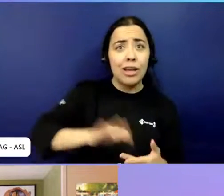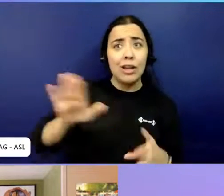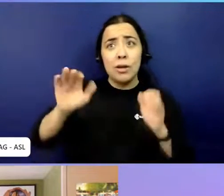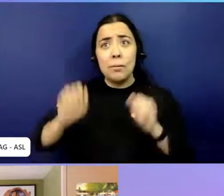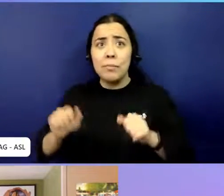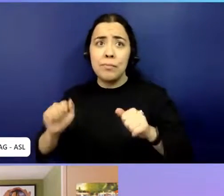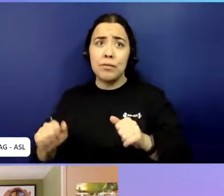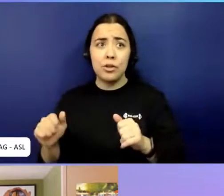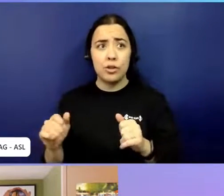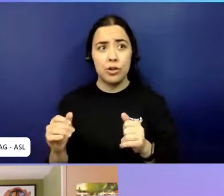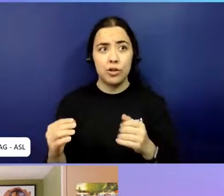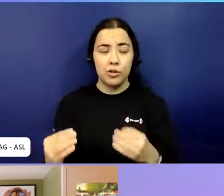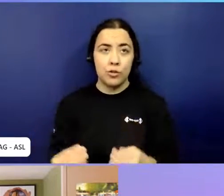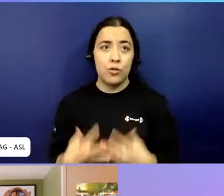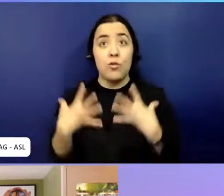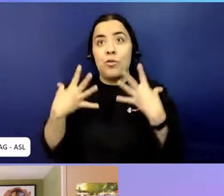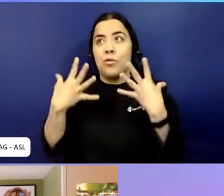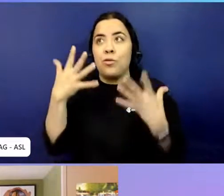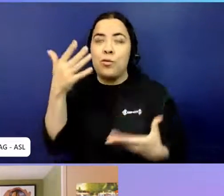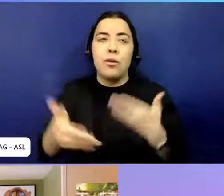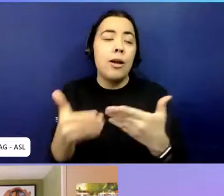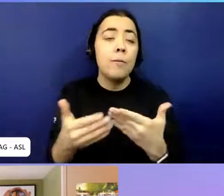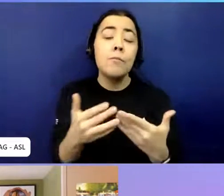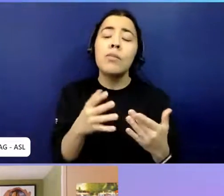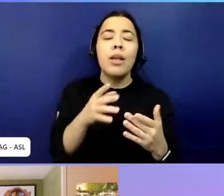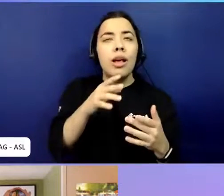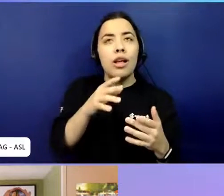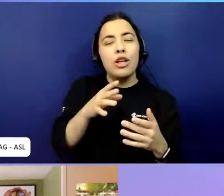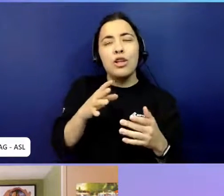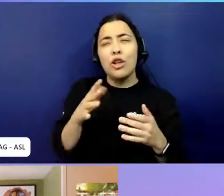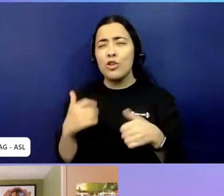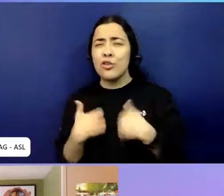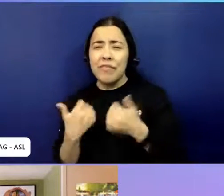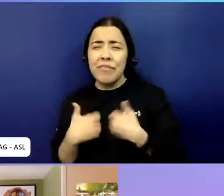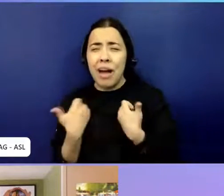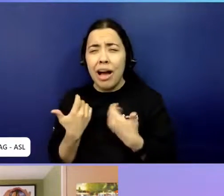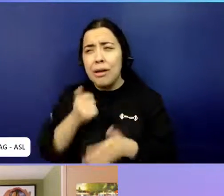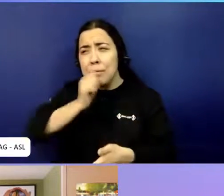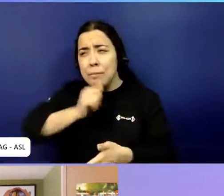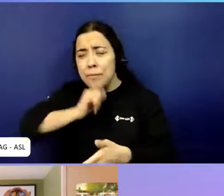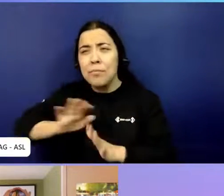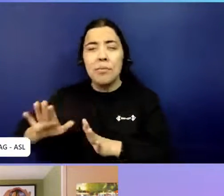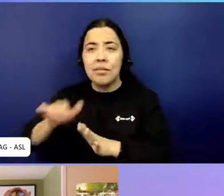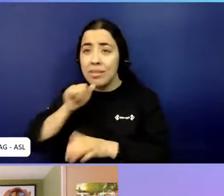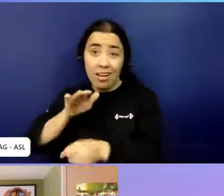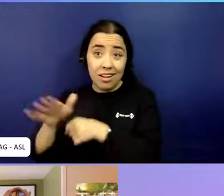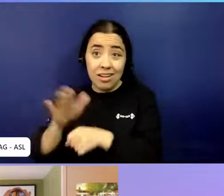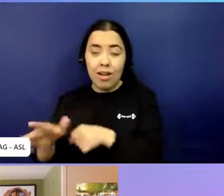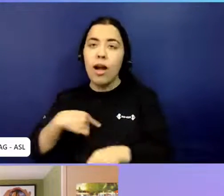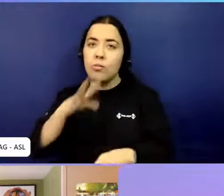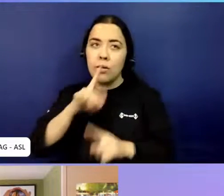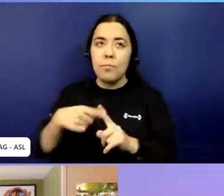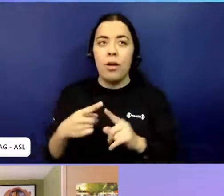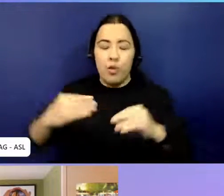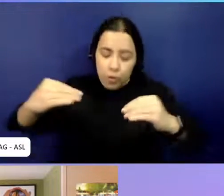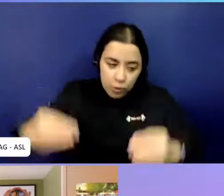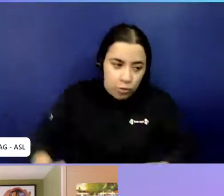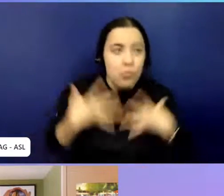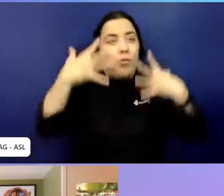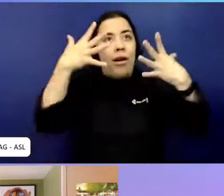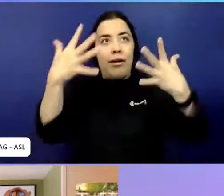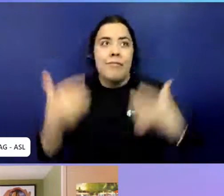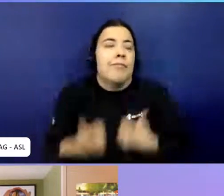not talking sometimes survive, but I'm talking about thrive. Surviving's not enough. I always start